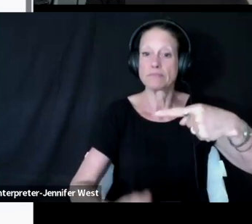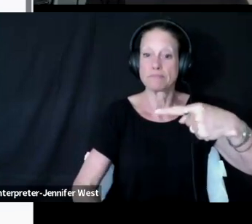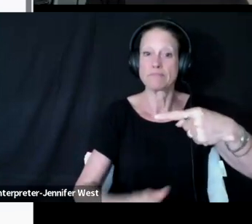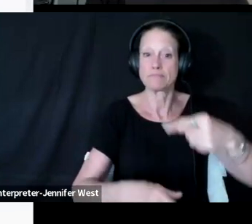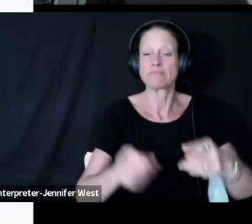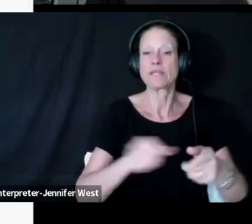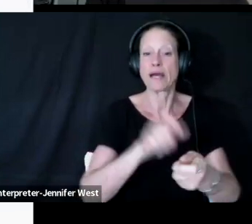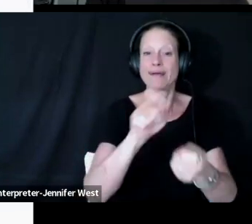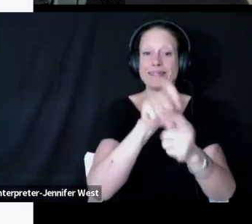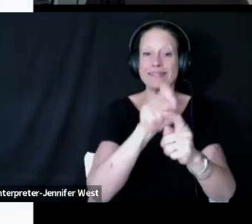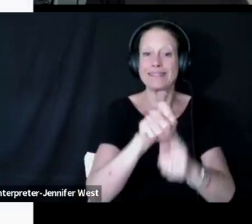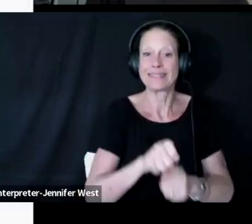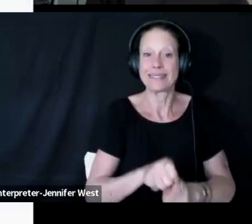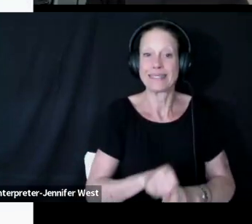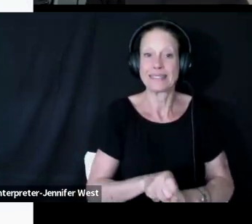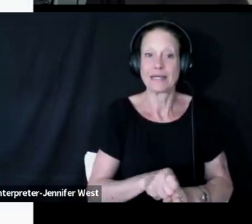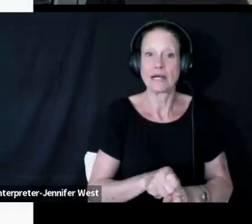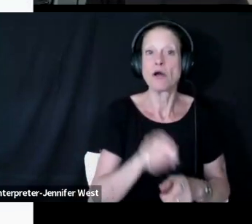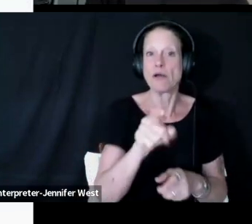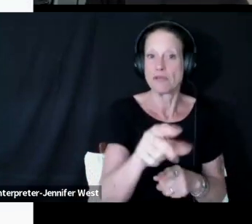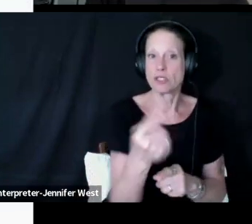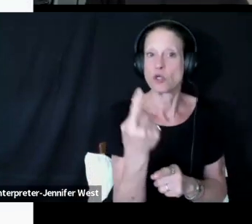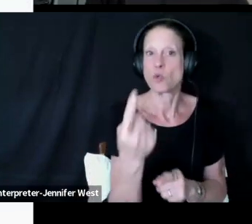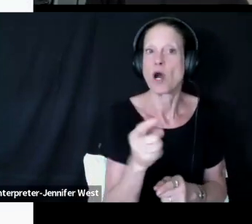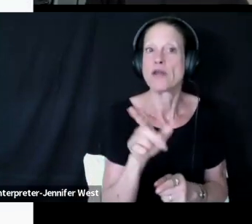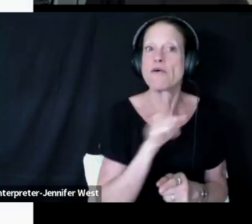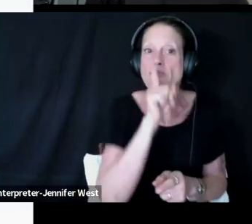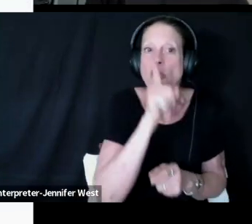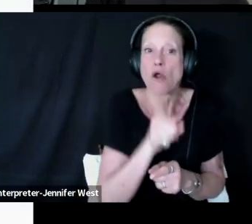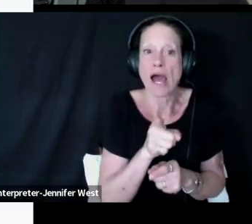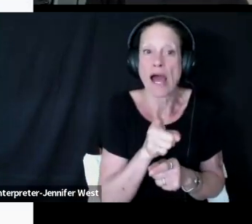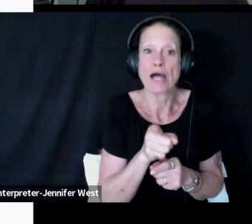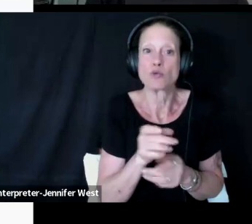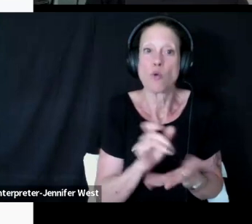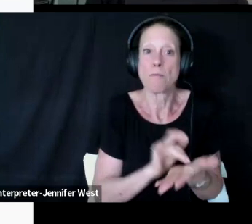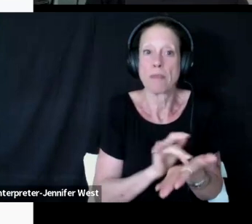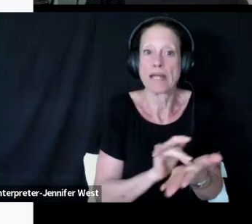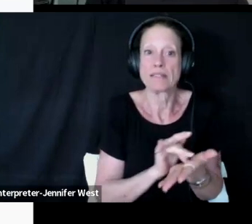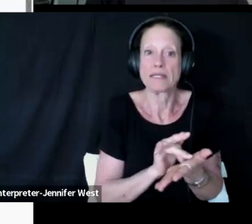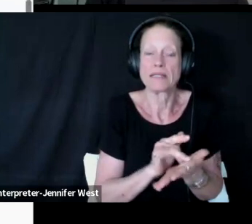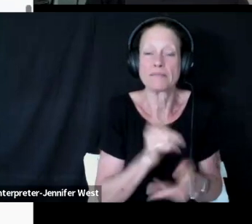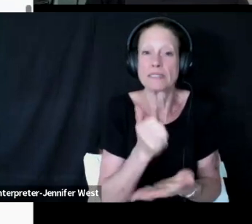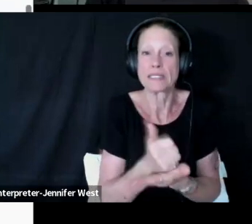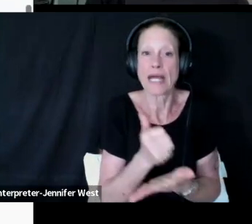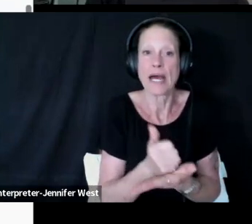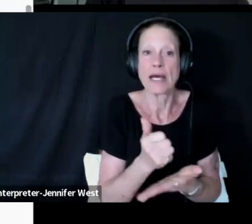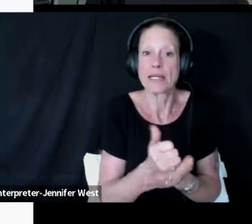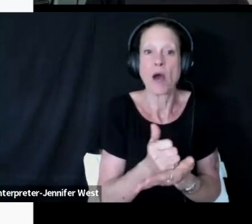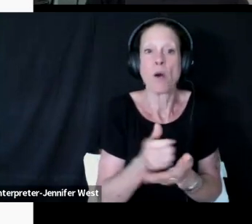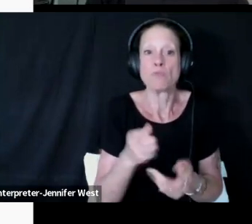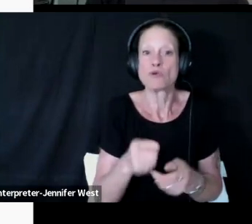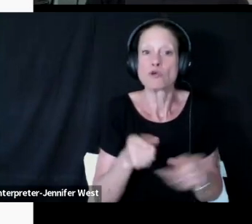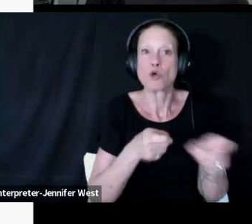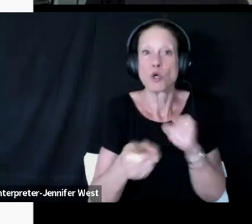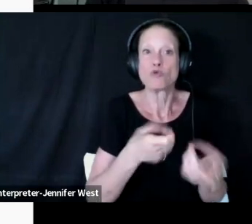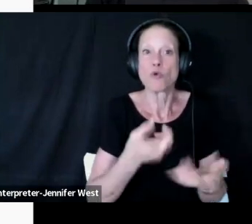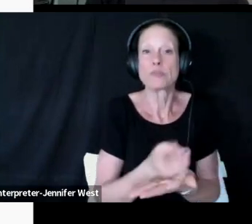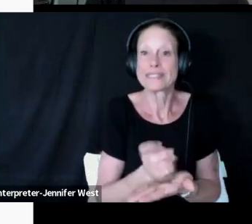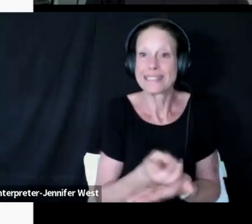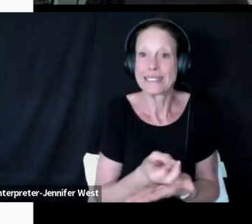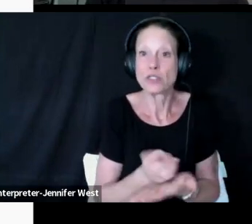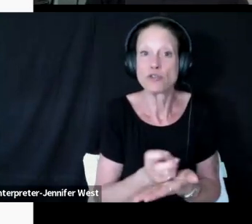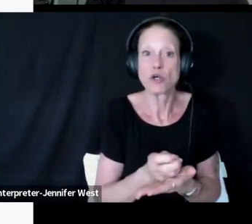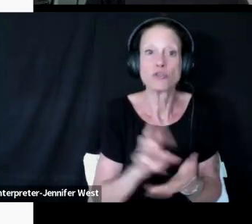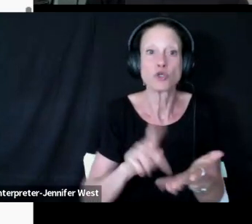medication. This is one of Danny's actual meds that helps her control seizures. She takes them twice a day. Here's the prescribing doctor. Here's